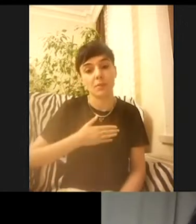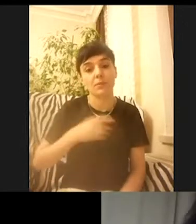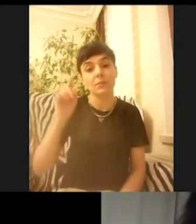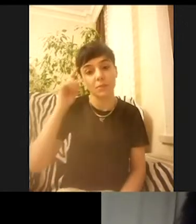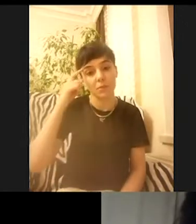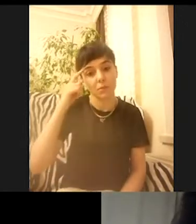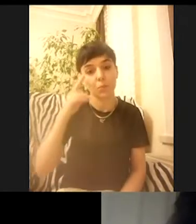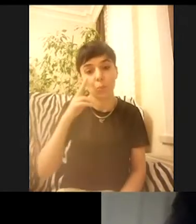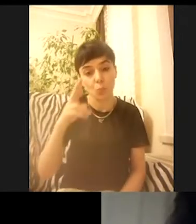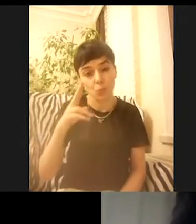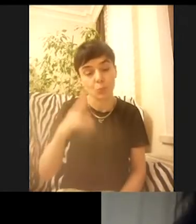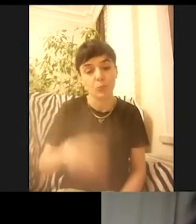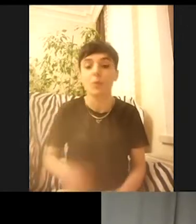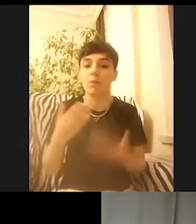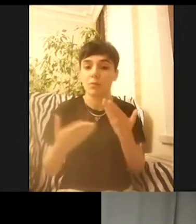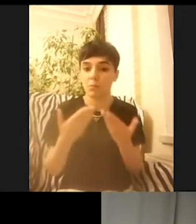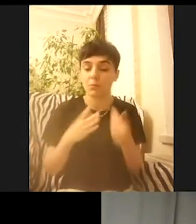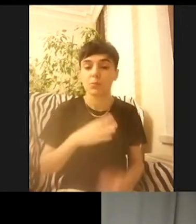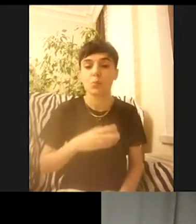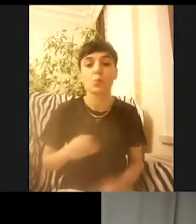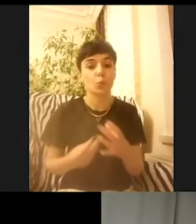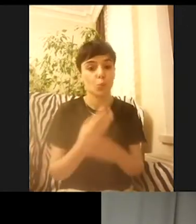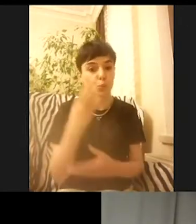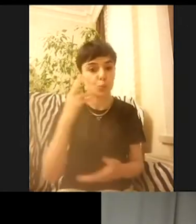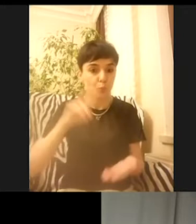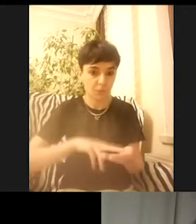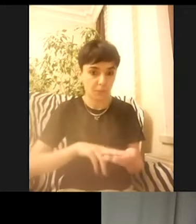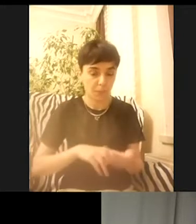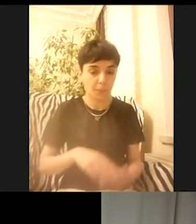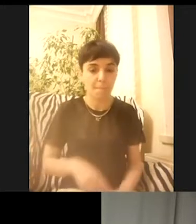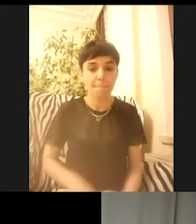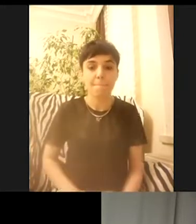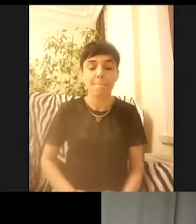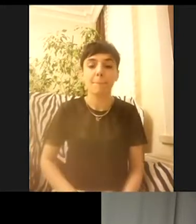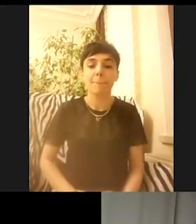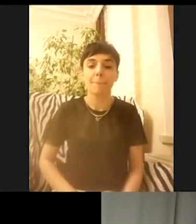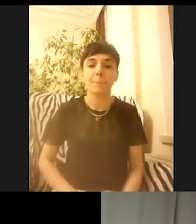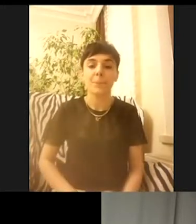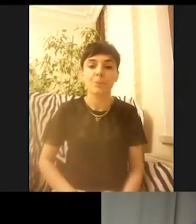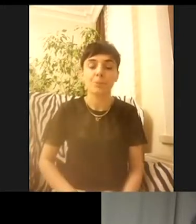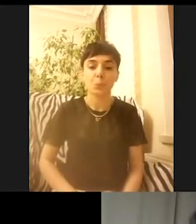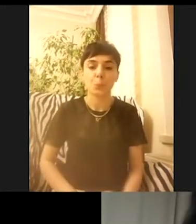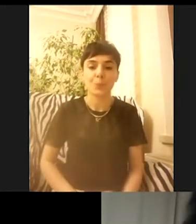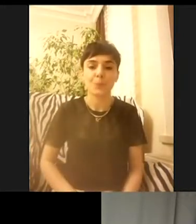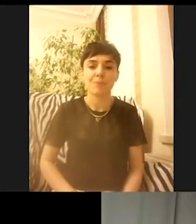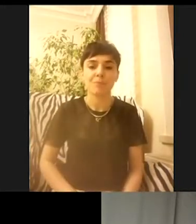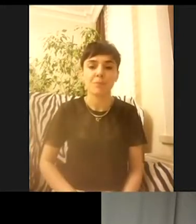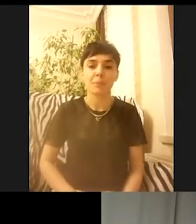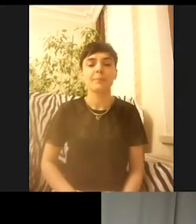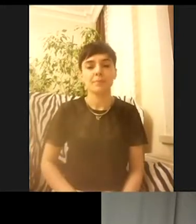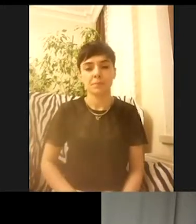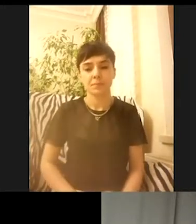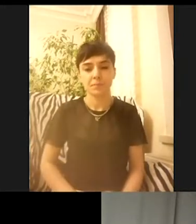what we have been through from the very beginning. This will show you how the right and freedom of association of